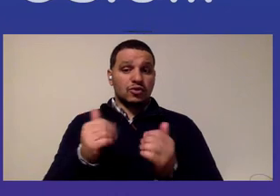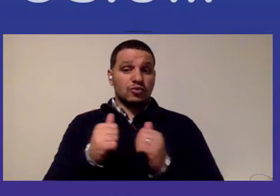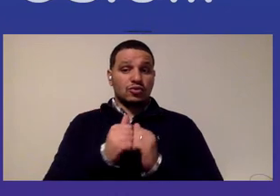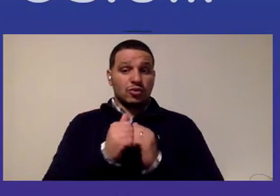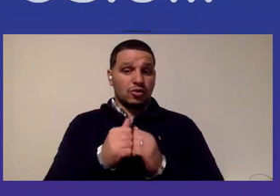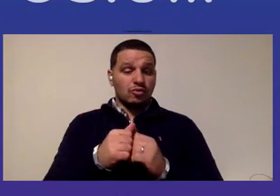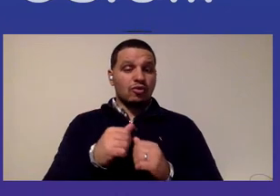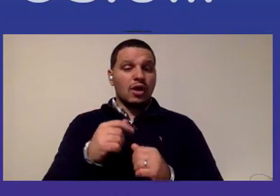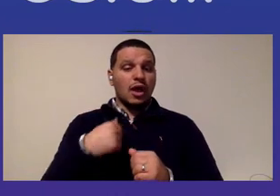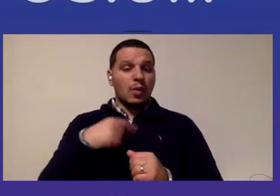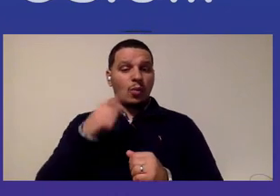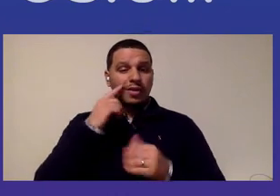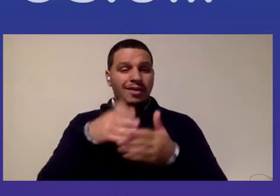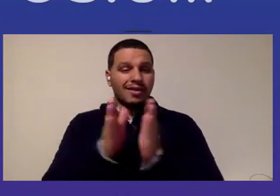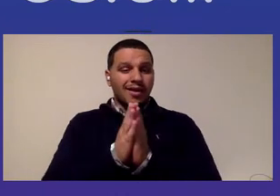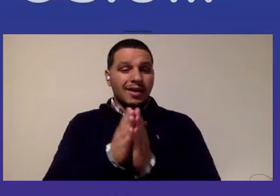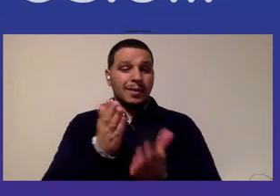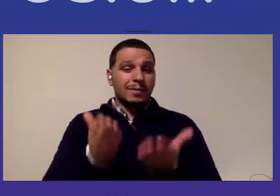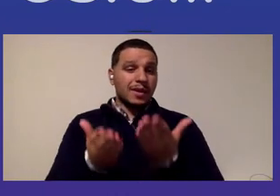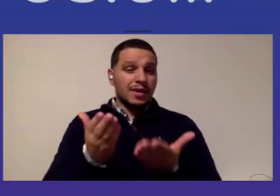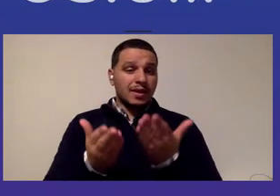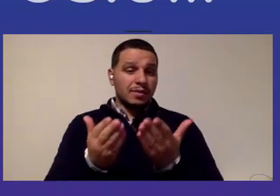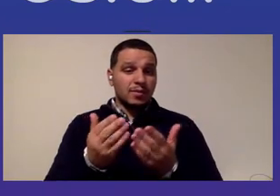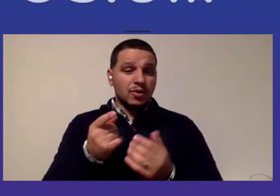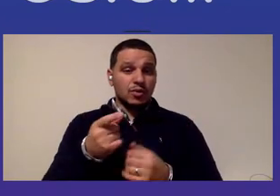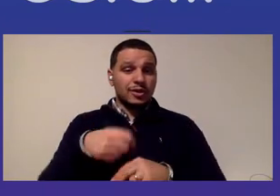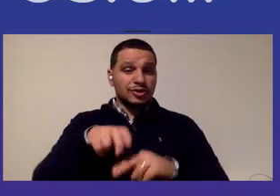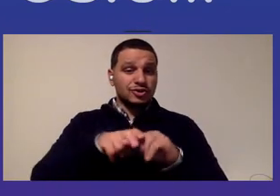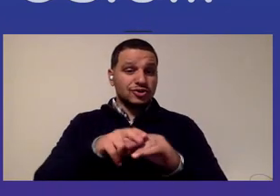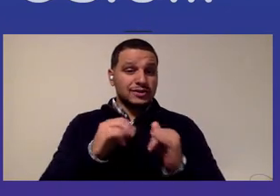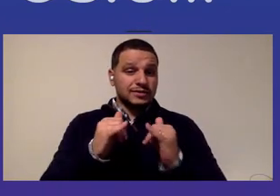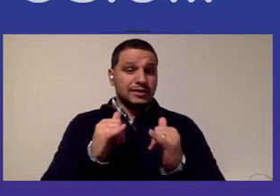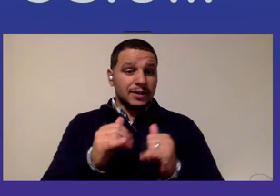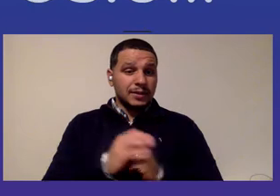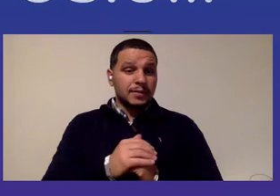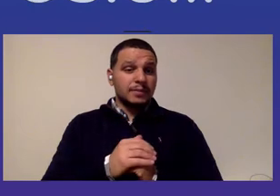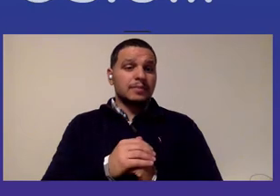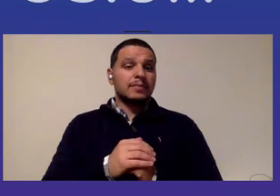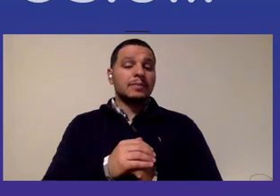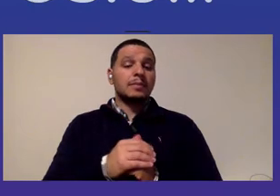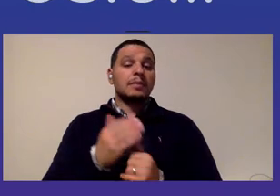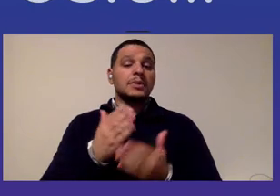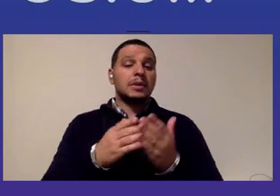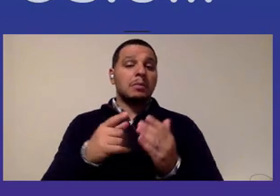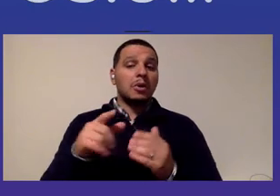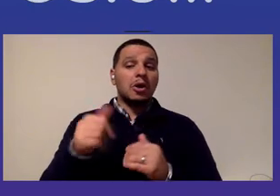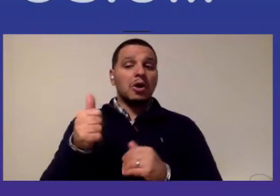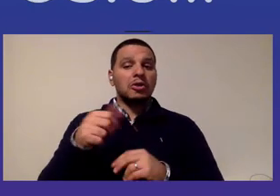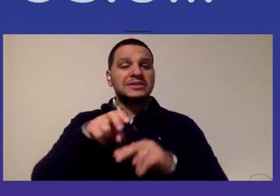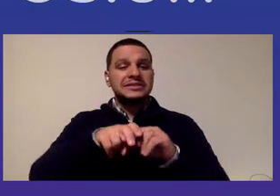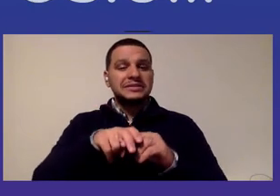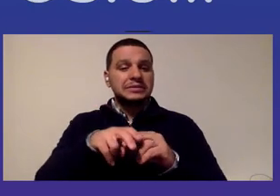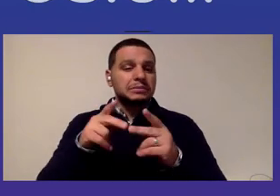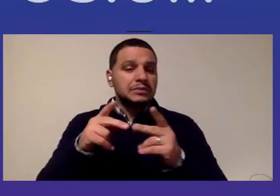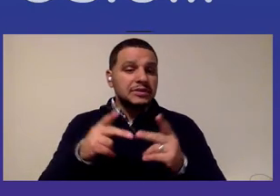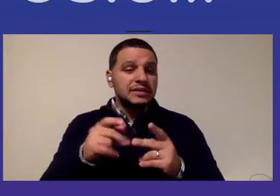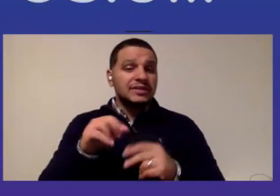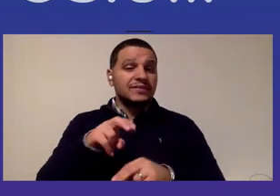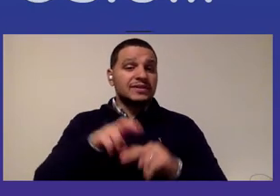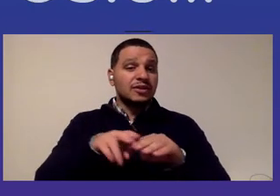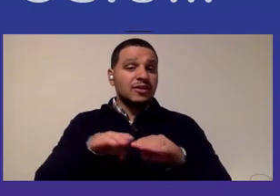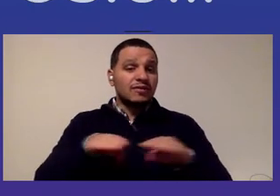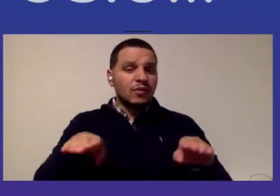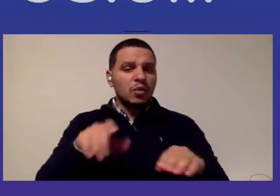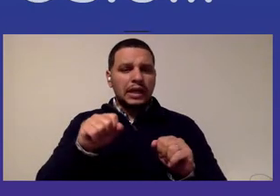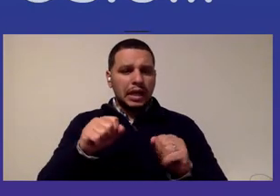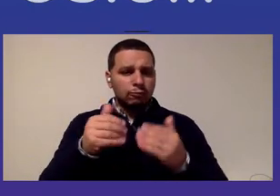I'm gonna ask you, you might be in a chair as I am and or some other sort of seated device. If you're seated on a floor, you can do this.